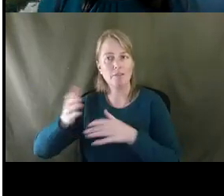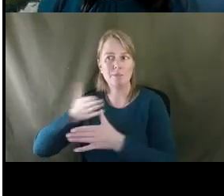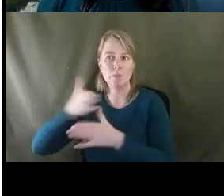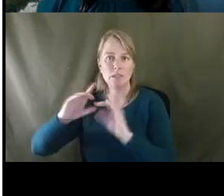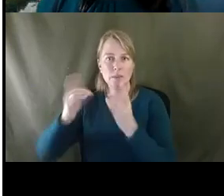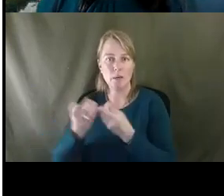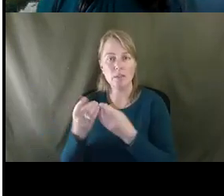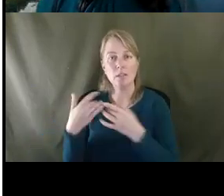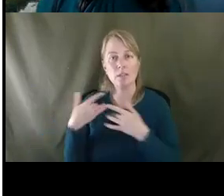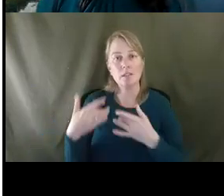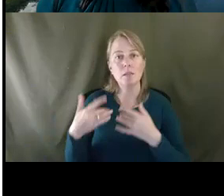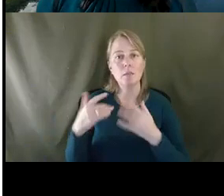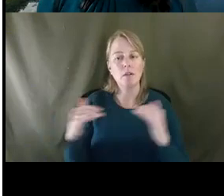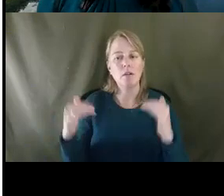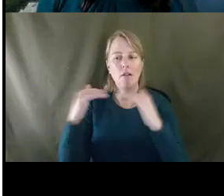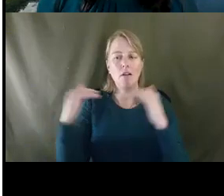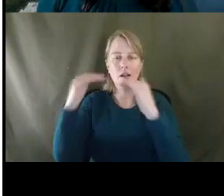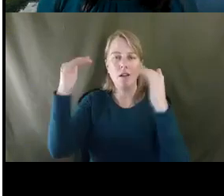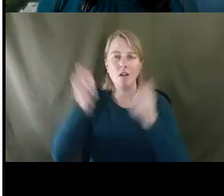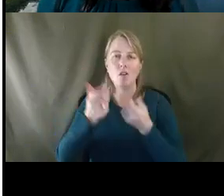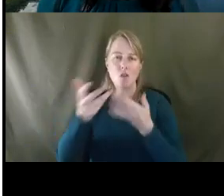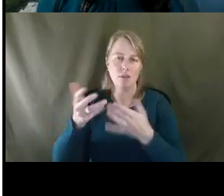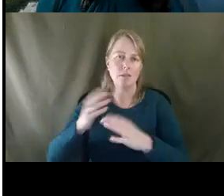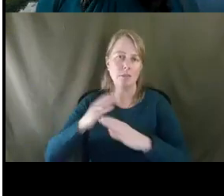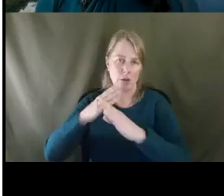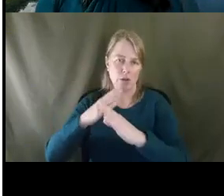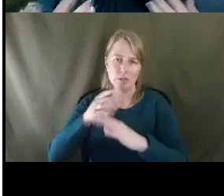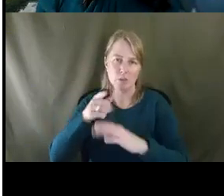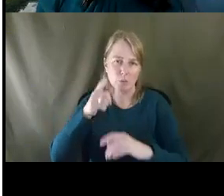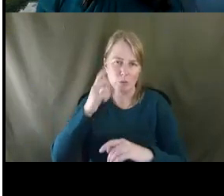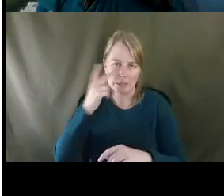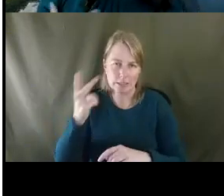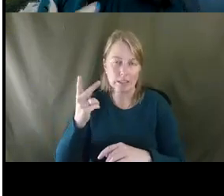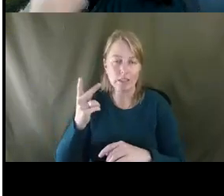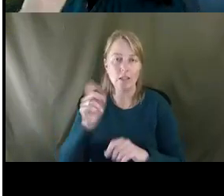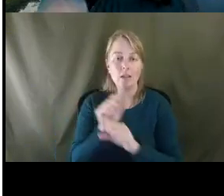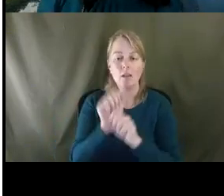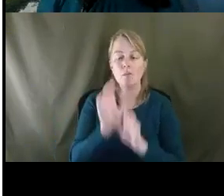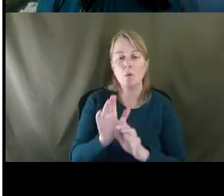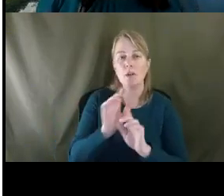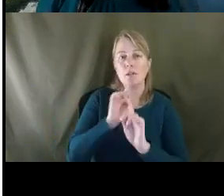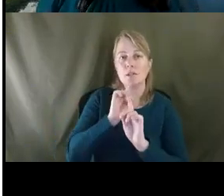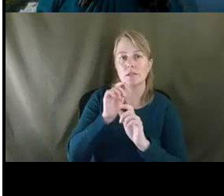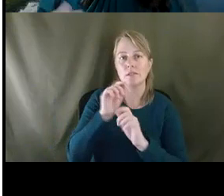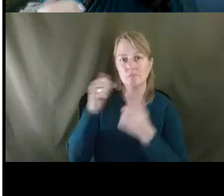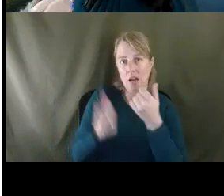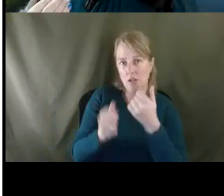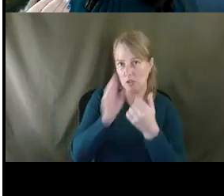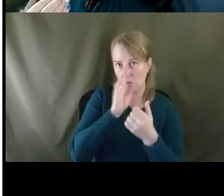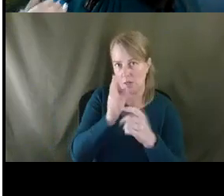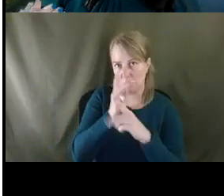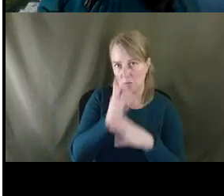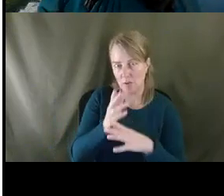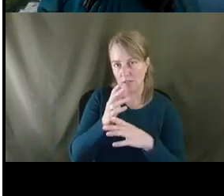a typical hierarchy can create unseen barriers as well. You have employees who report to their direct supervisors, who report to